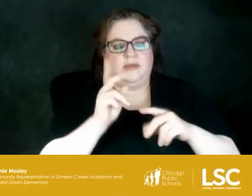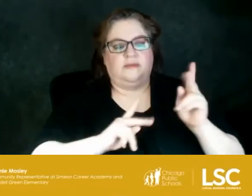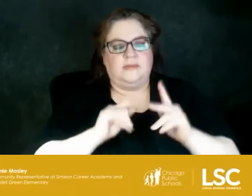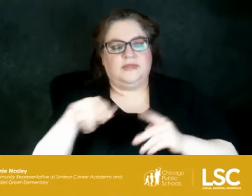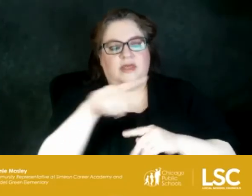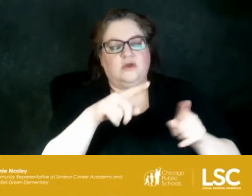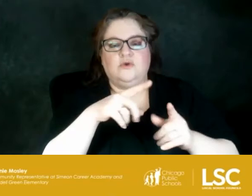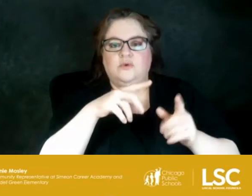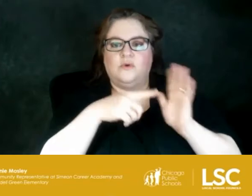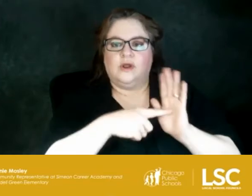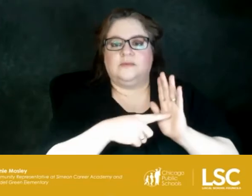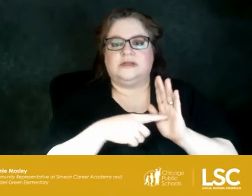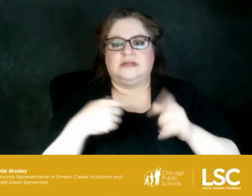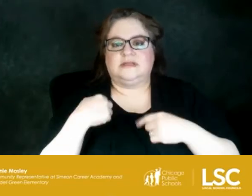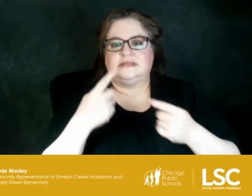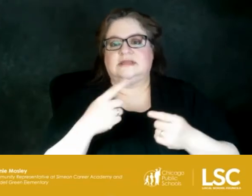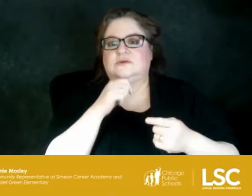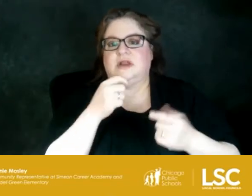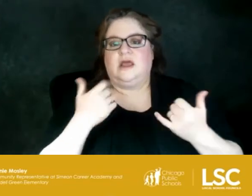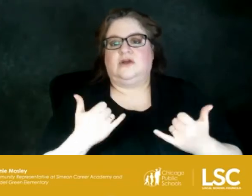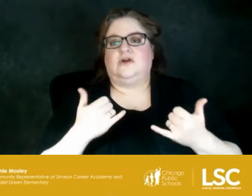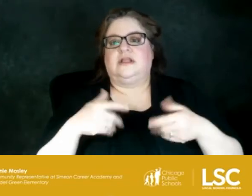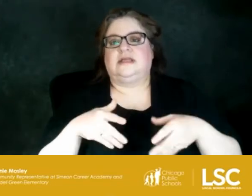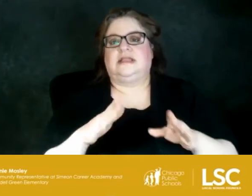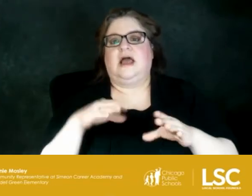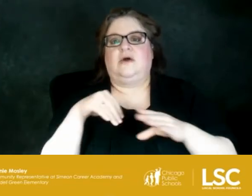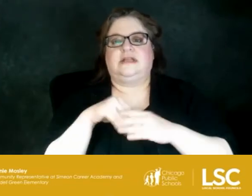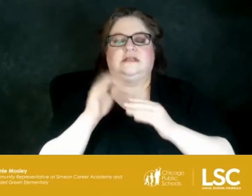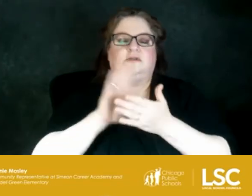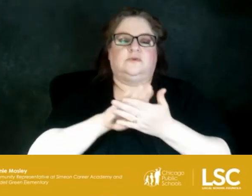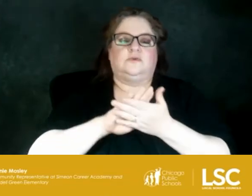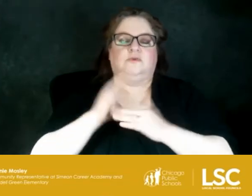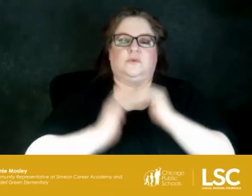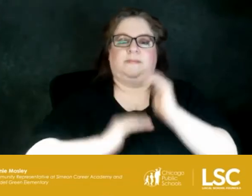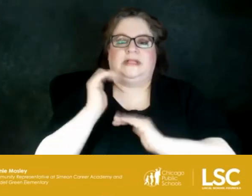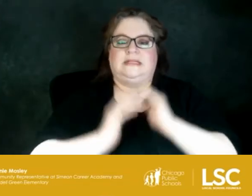representing, since we are not currently allowed in the school building?